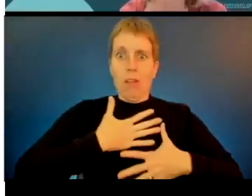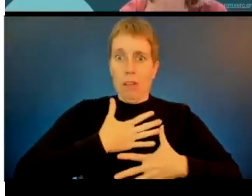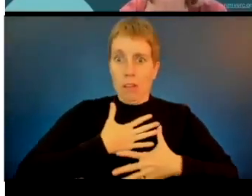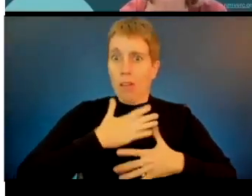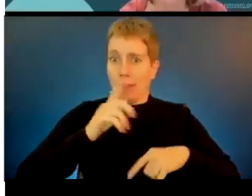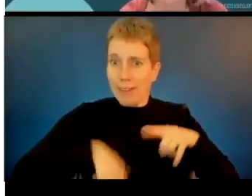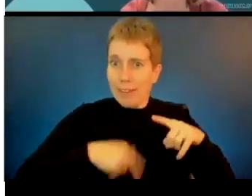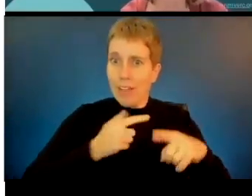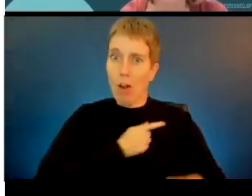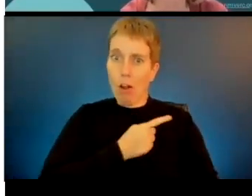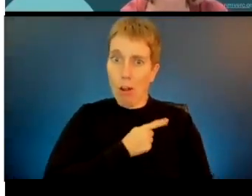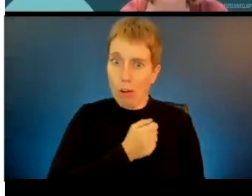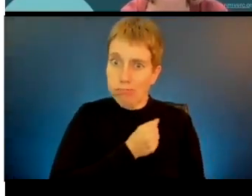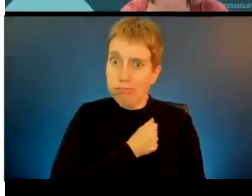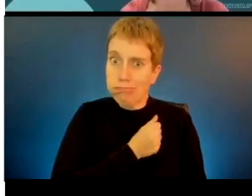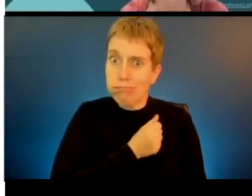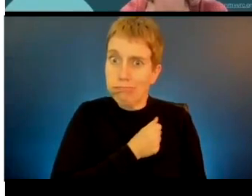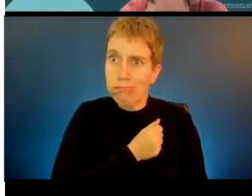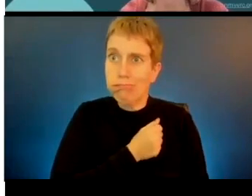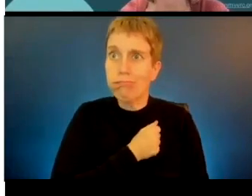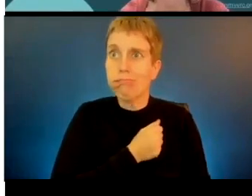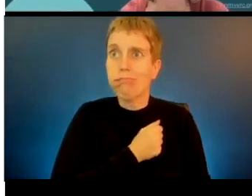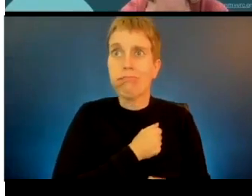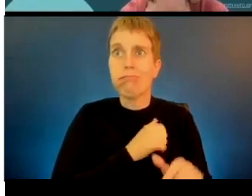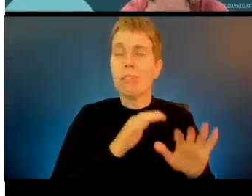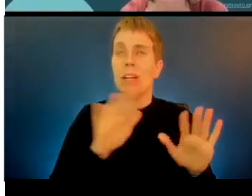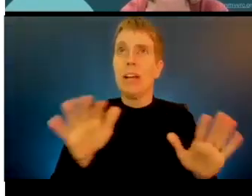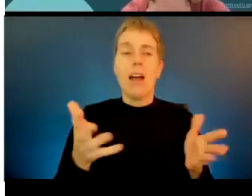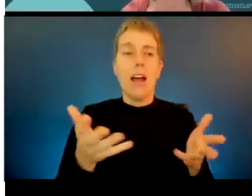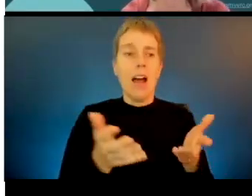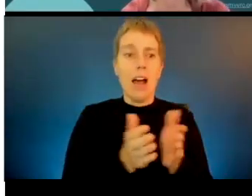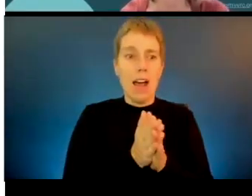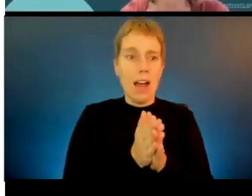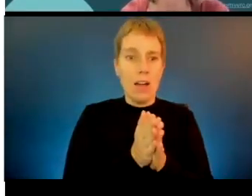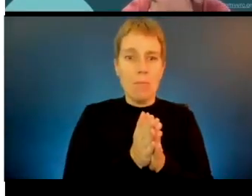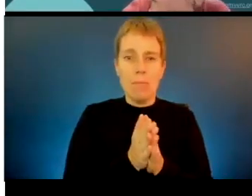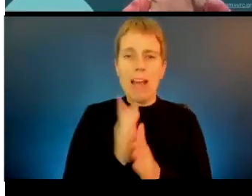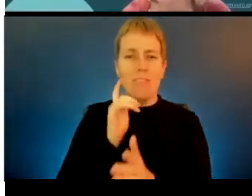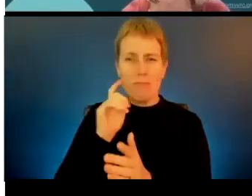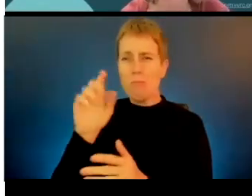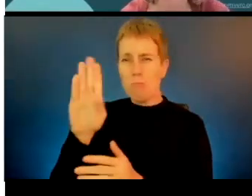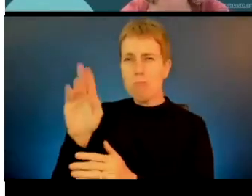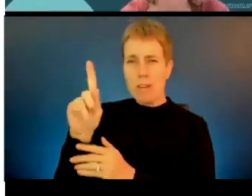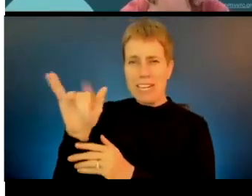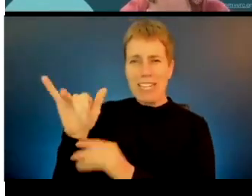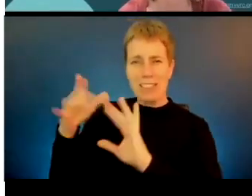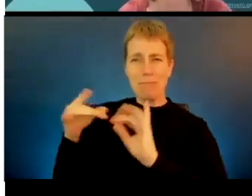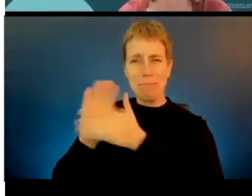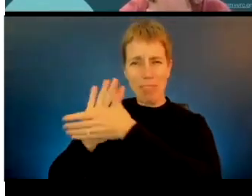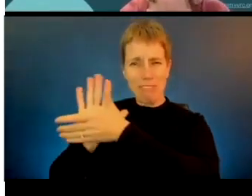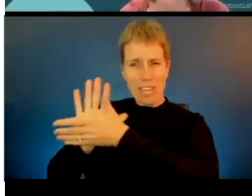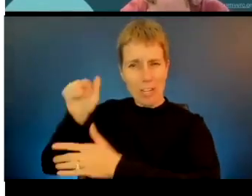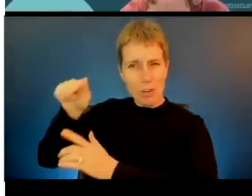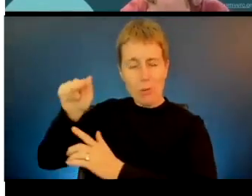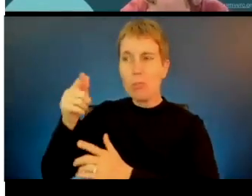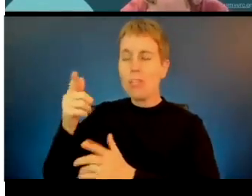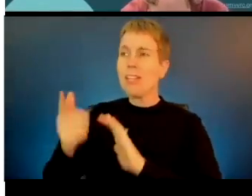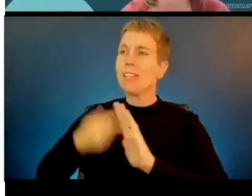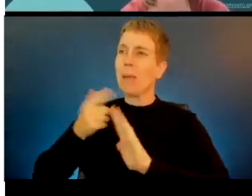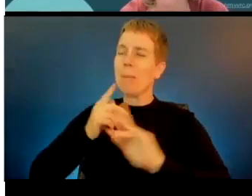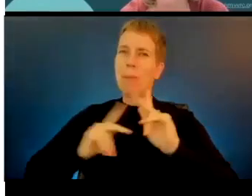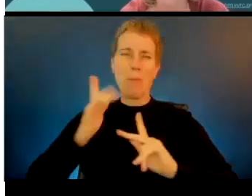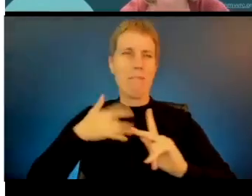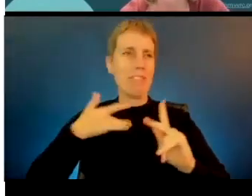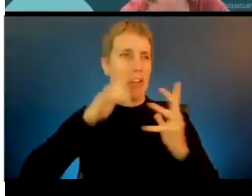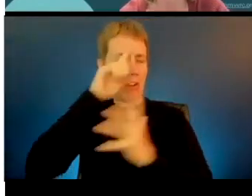said earlier and the fact that for some individuals, they might feel kind of confused, or if they're walking around in a fog, and that's